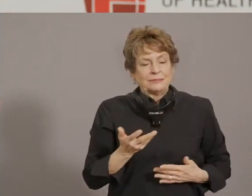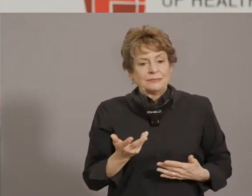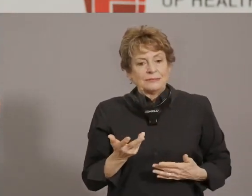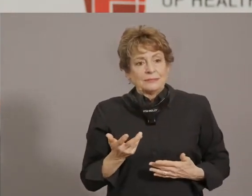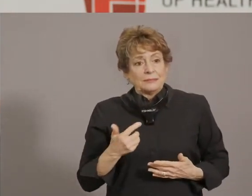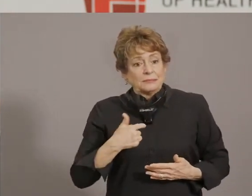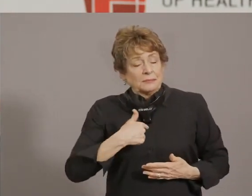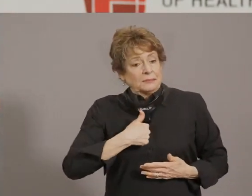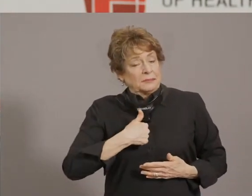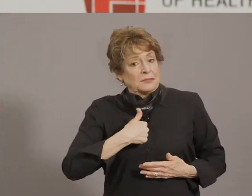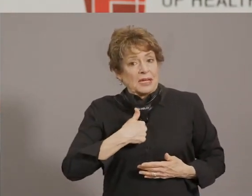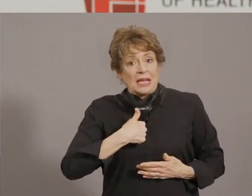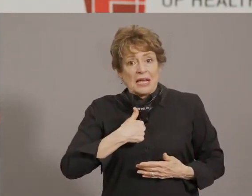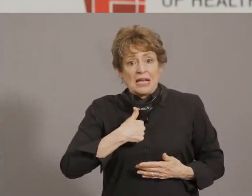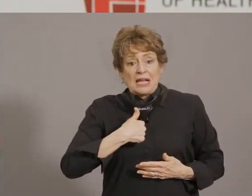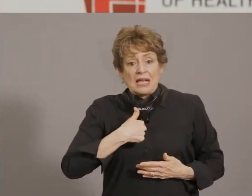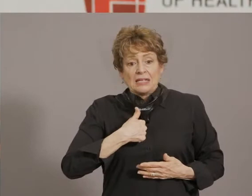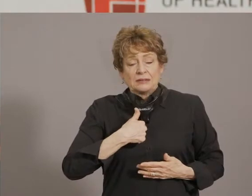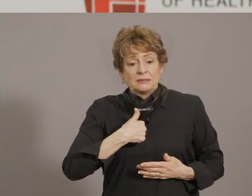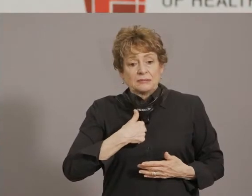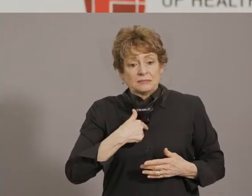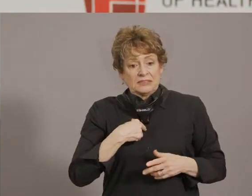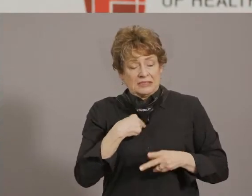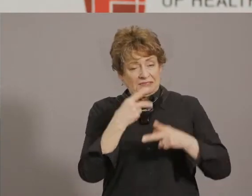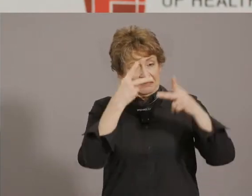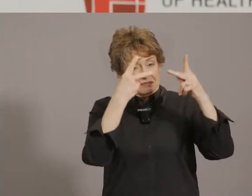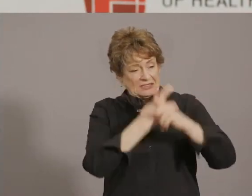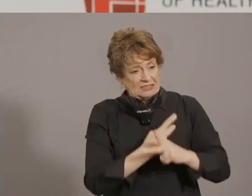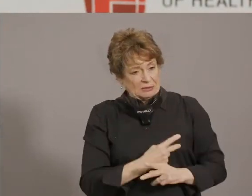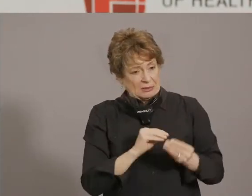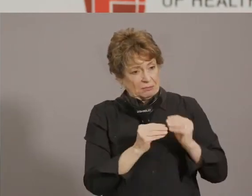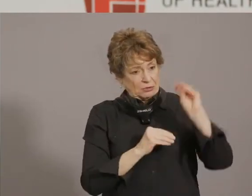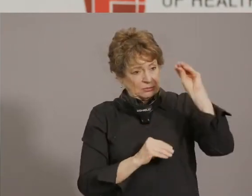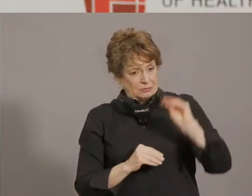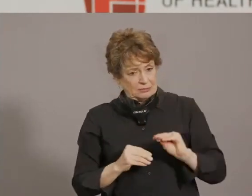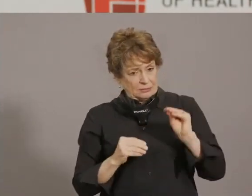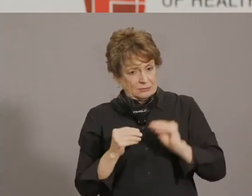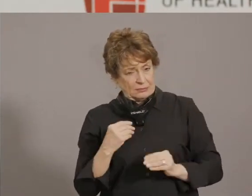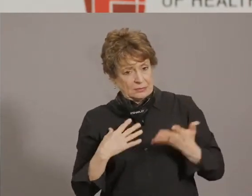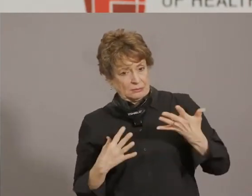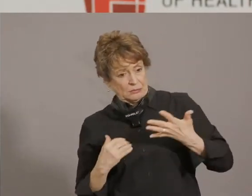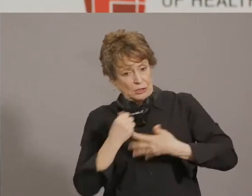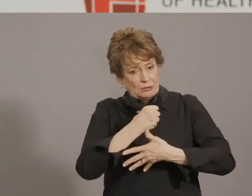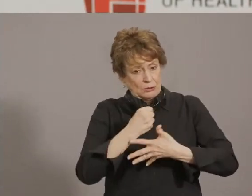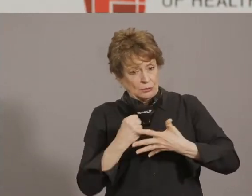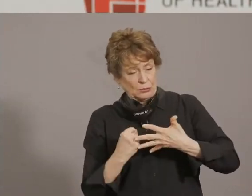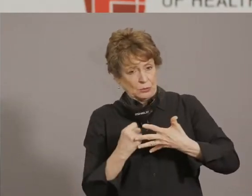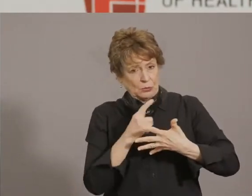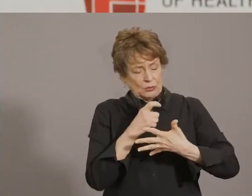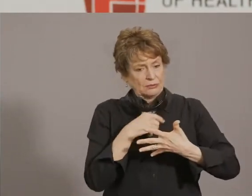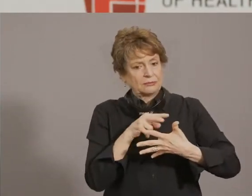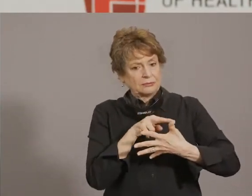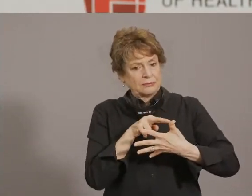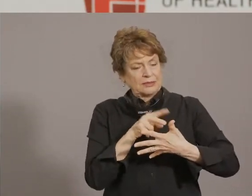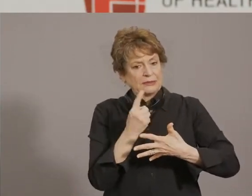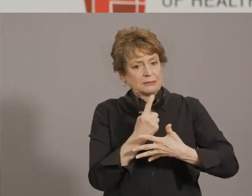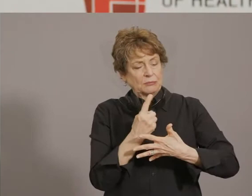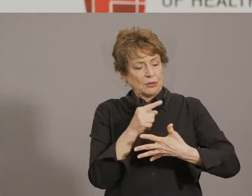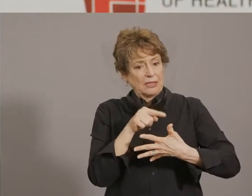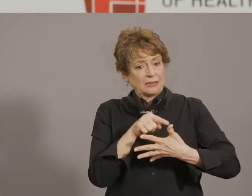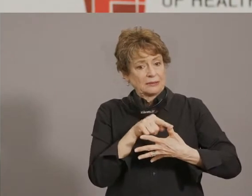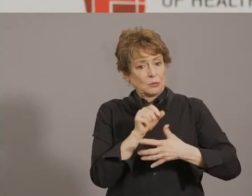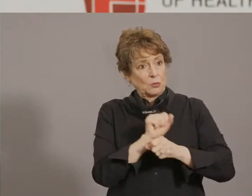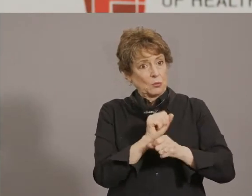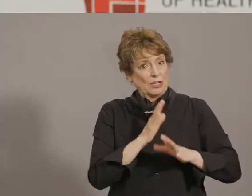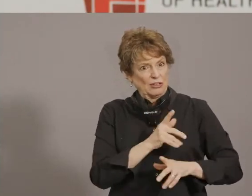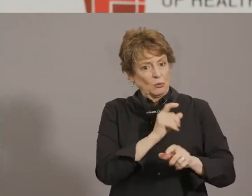trumps over the phase, 1B 65 and older, to start looking at that data. So once we have that data, we can get it